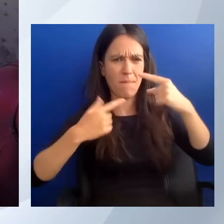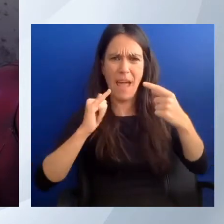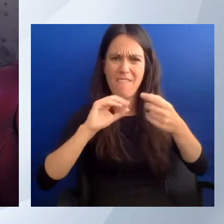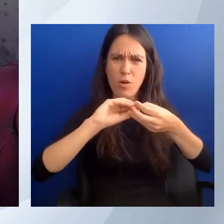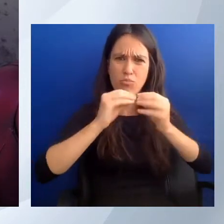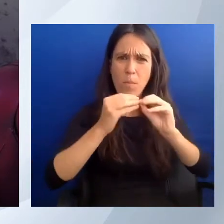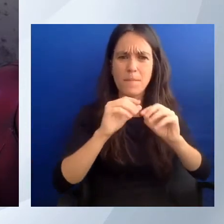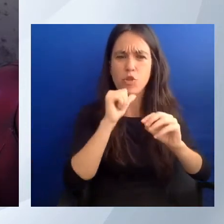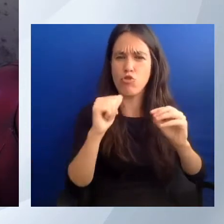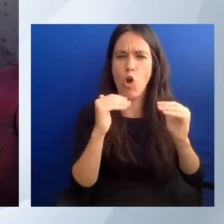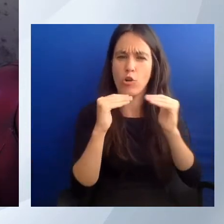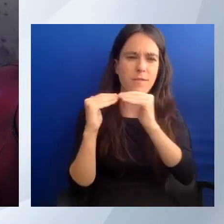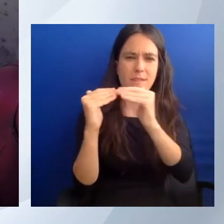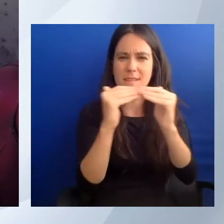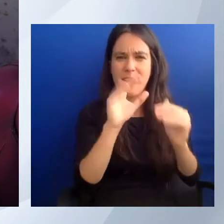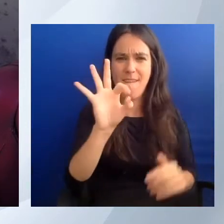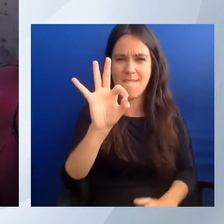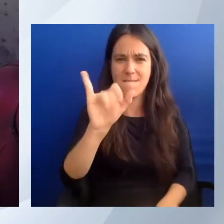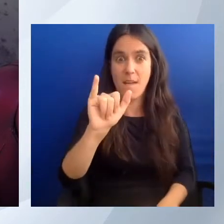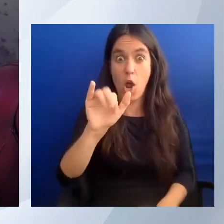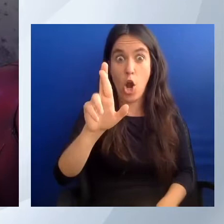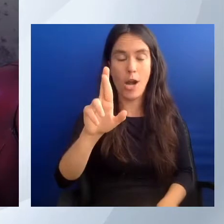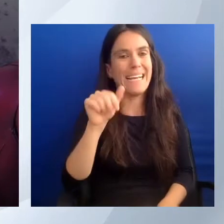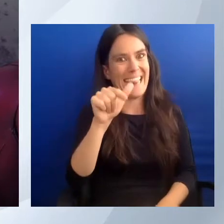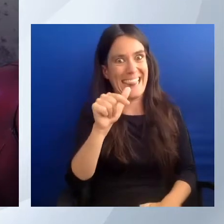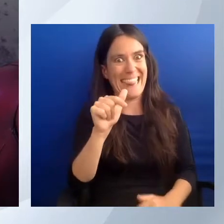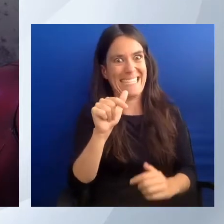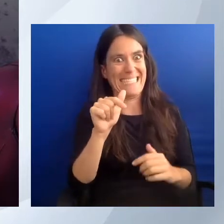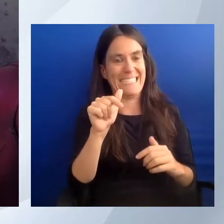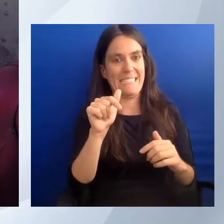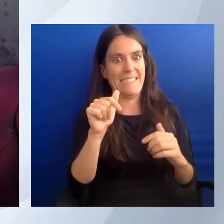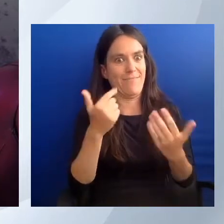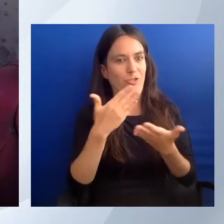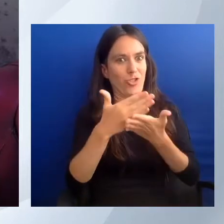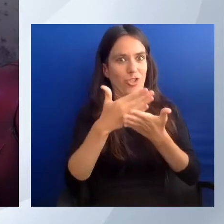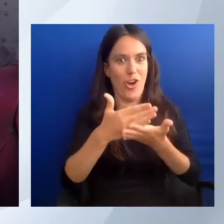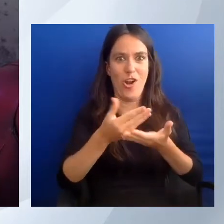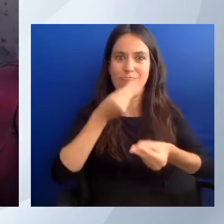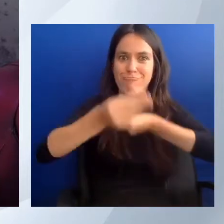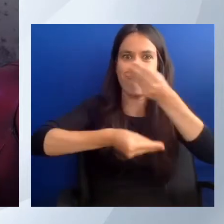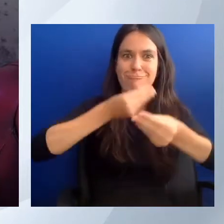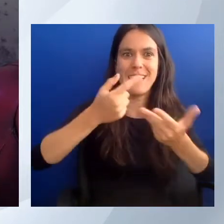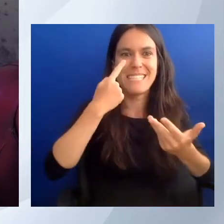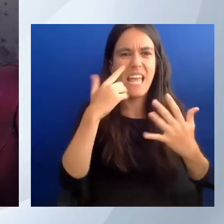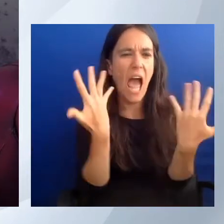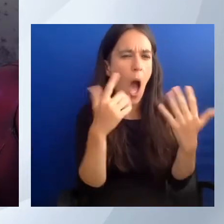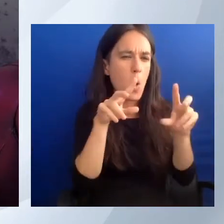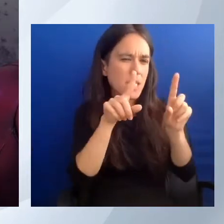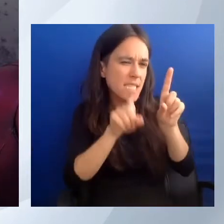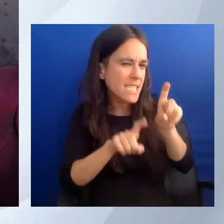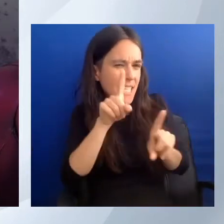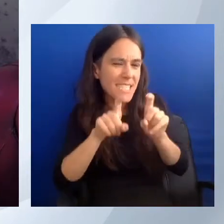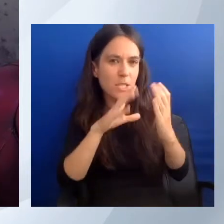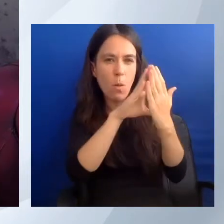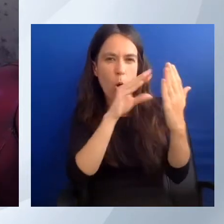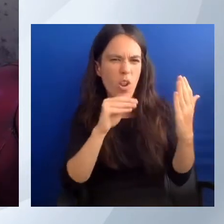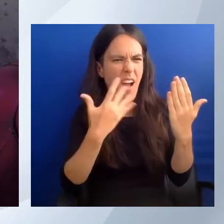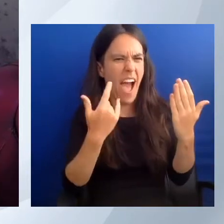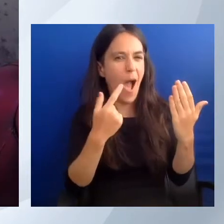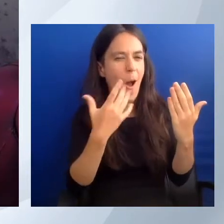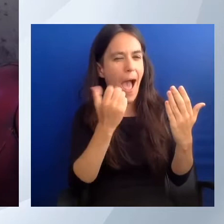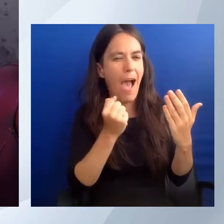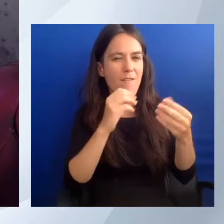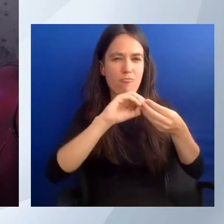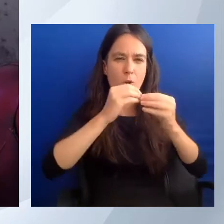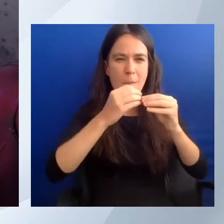behavior. So that's what I'm going to show today. We're going to talk a little bit about how to train a model and how it becomes unfair, and then we'll focus on measuring